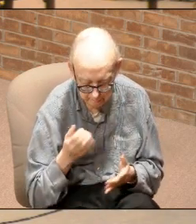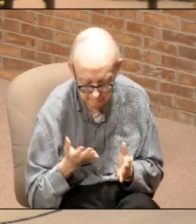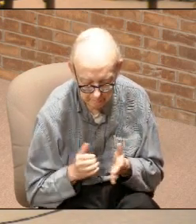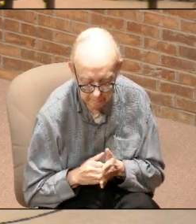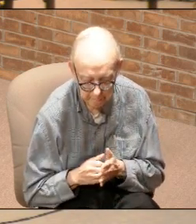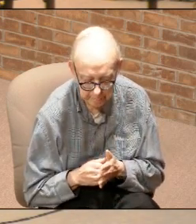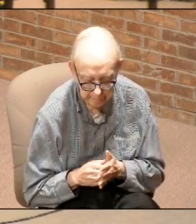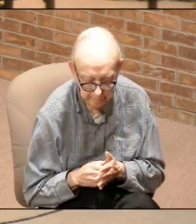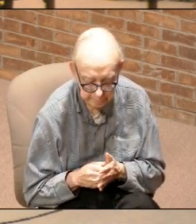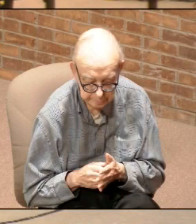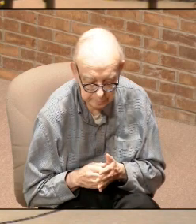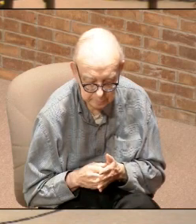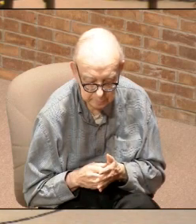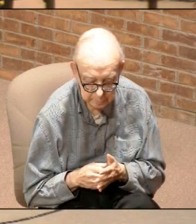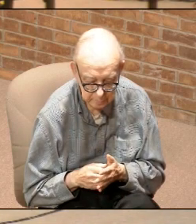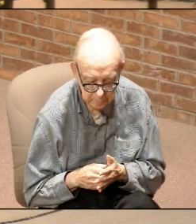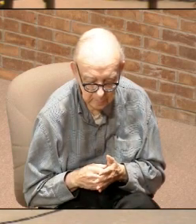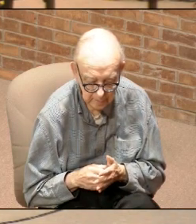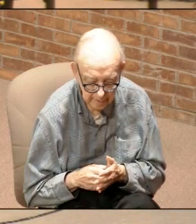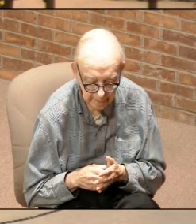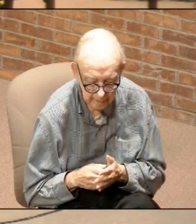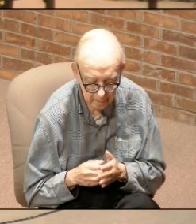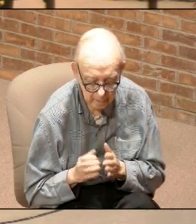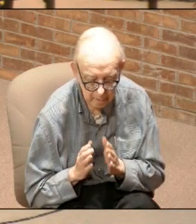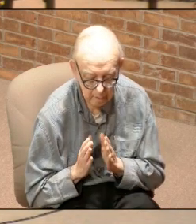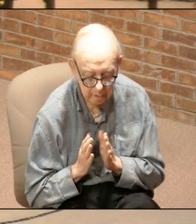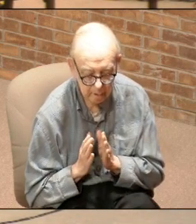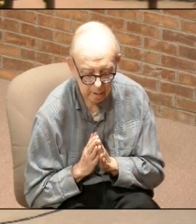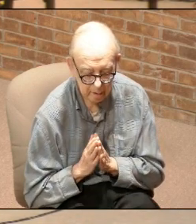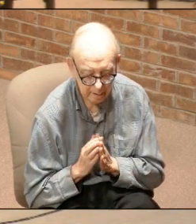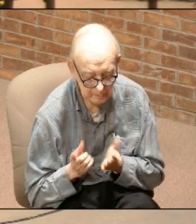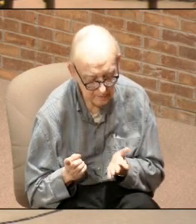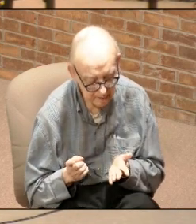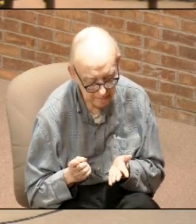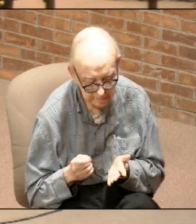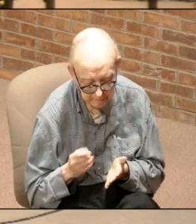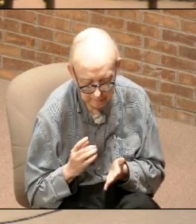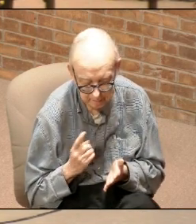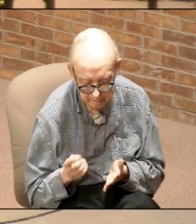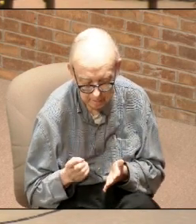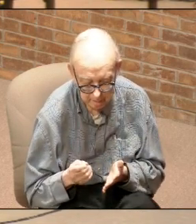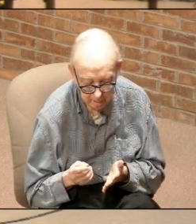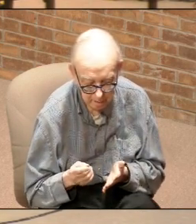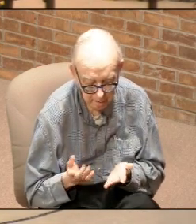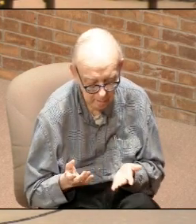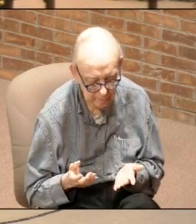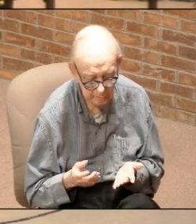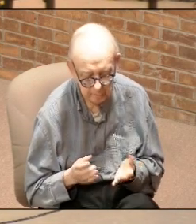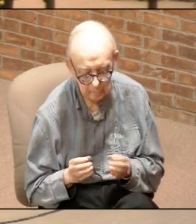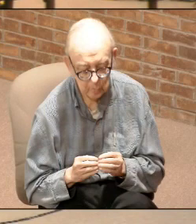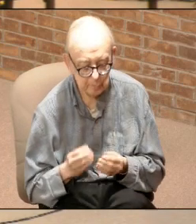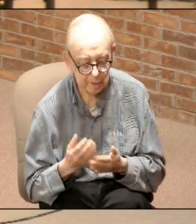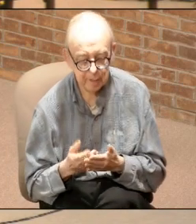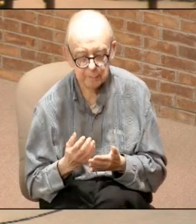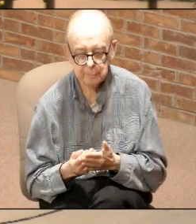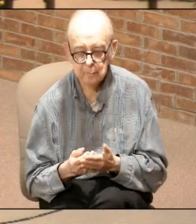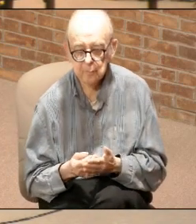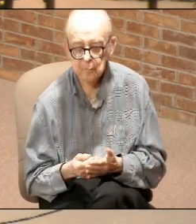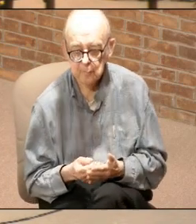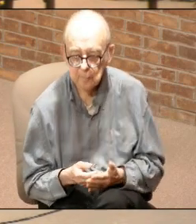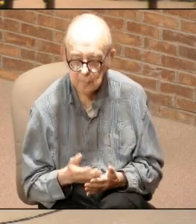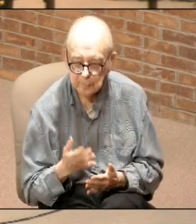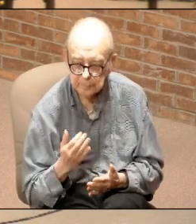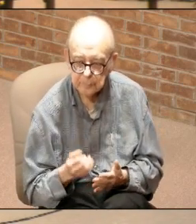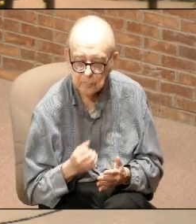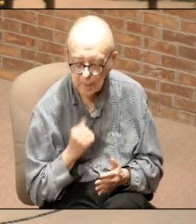for that why don't you just ask him for for you know 7 trillion or 31 trillion you know i mean why